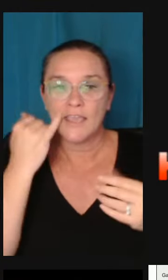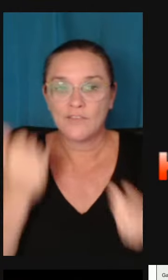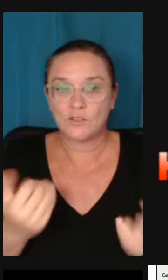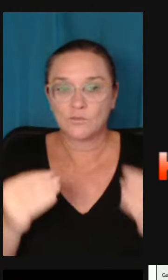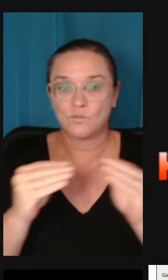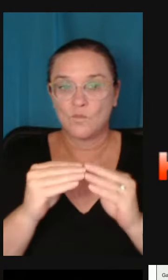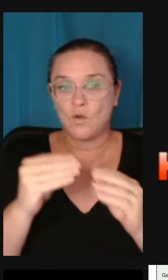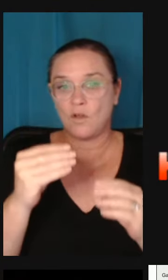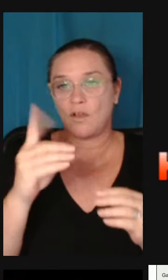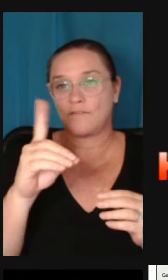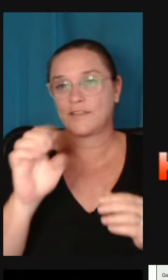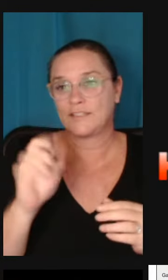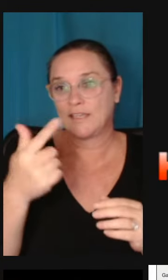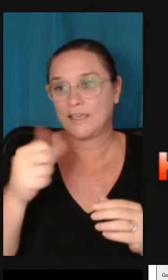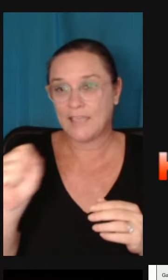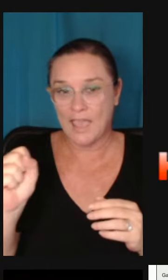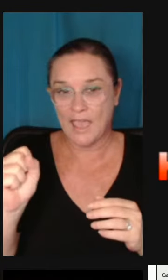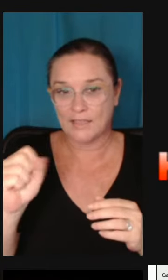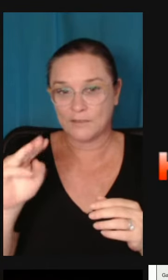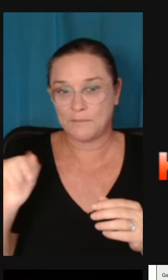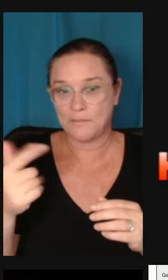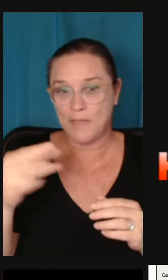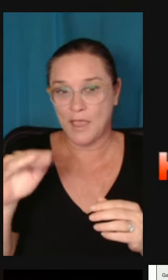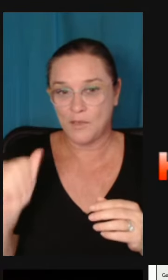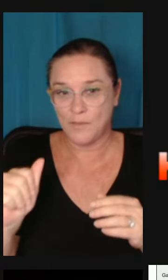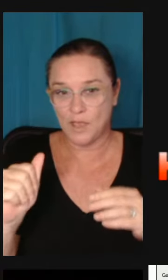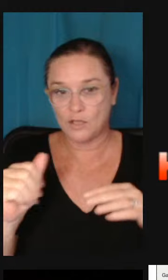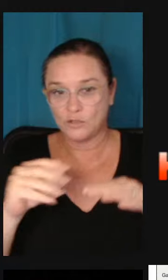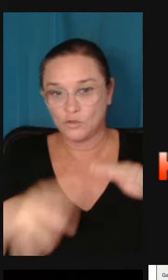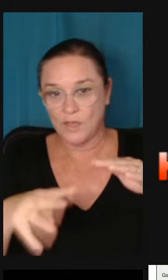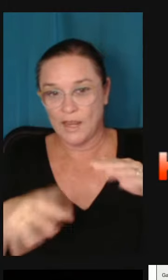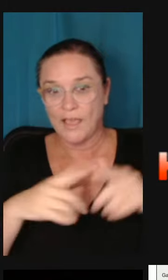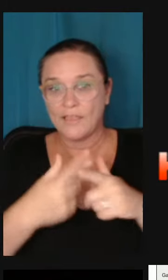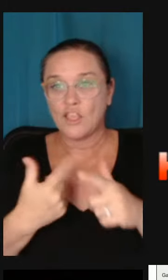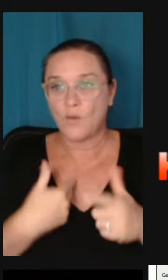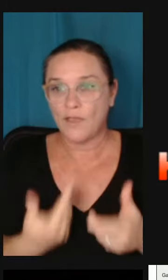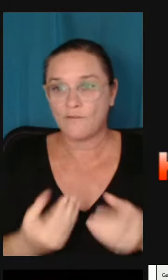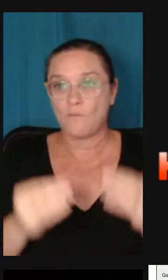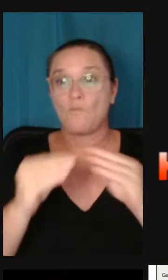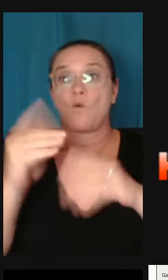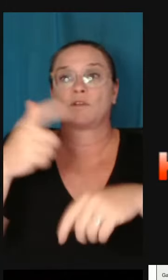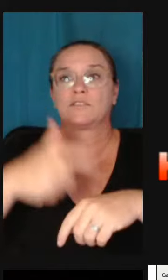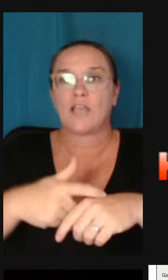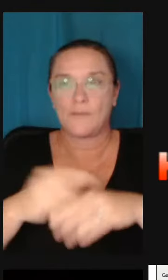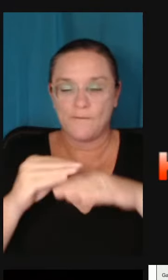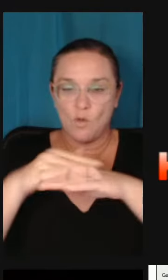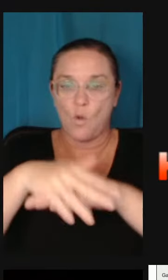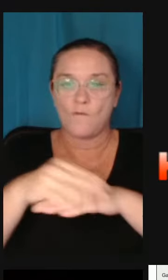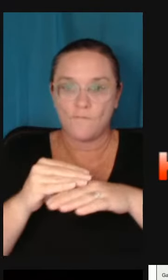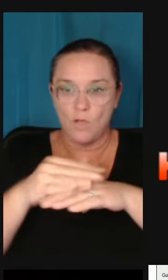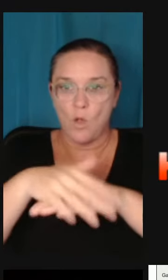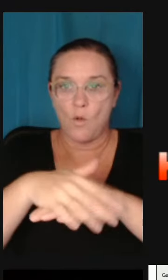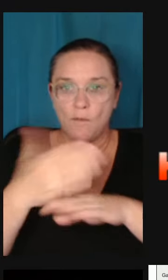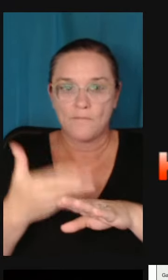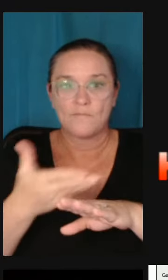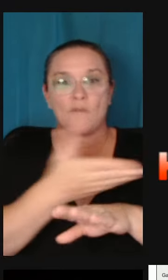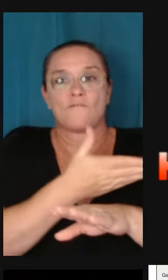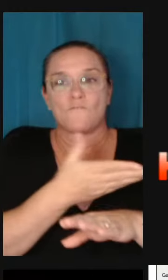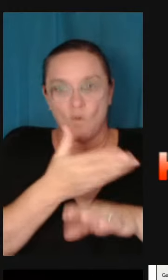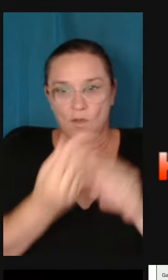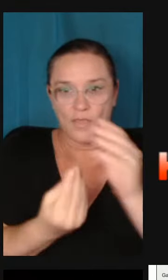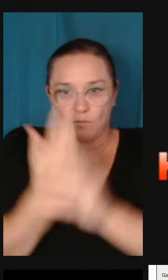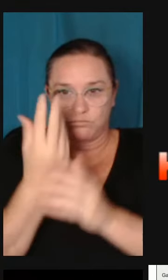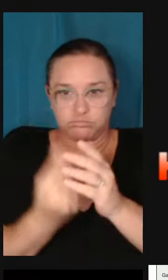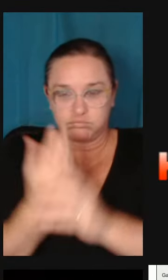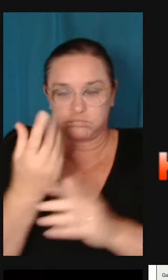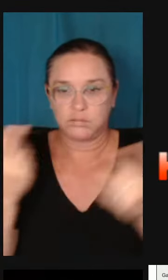degassed magma draining and mixing in there, then you can have a prolonged period of overflows also ahead of your fountain, because you have more stuff that's in there you got to